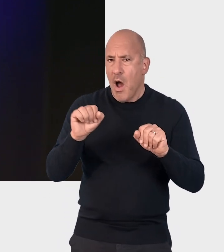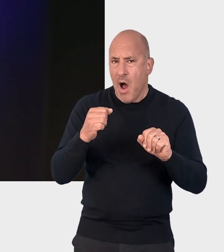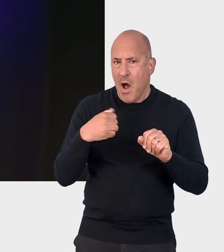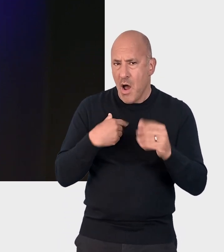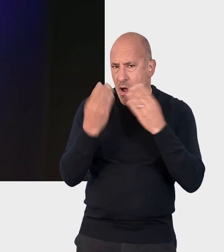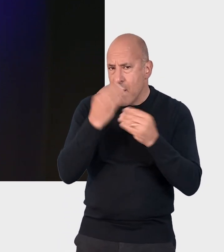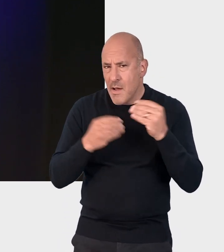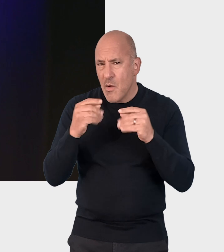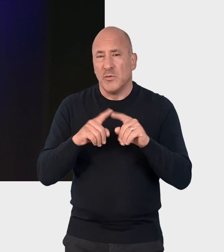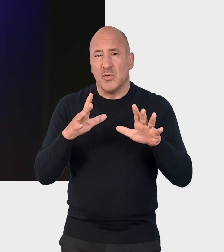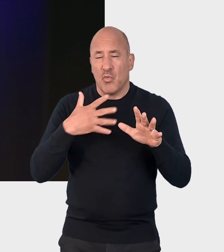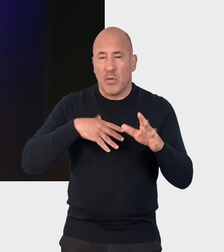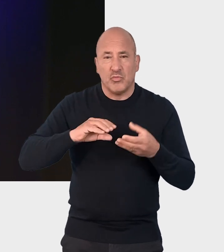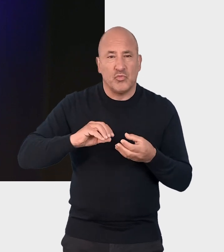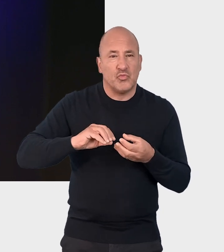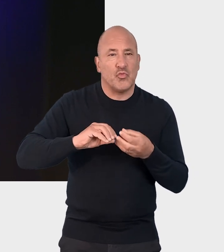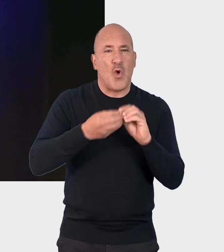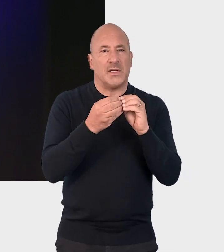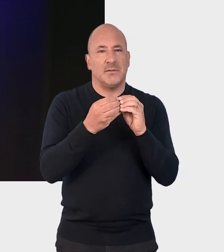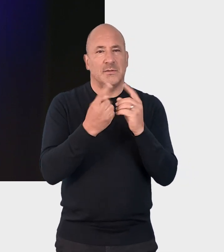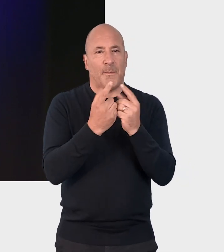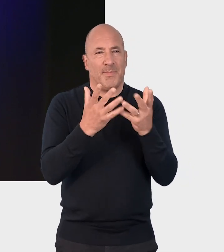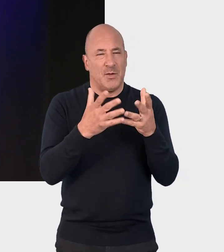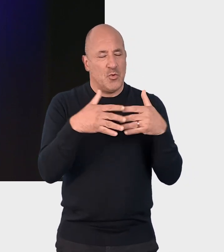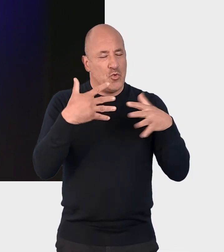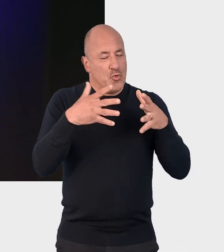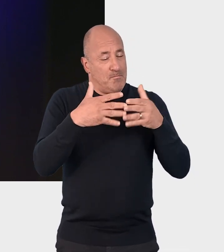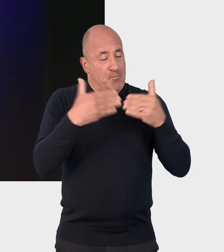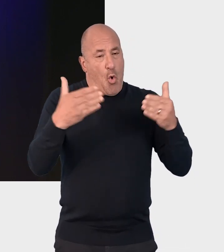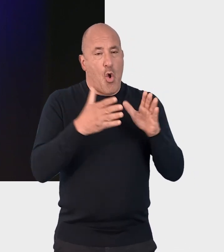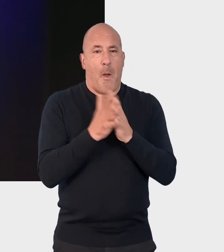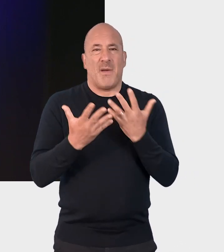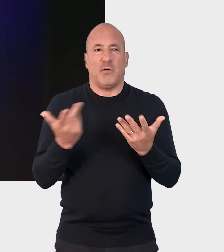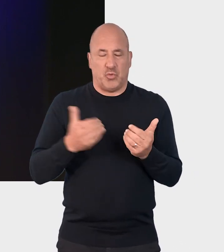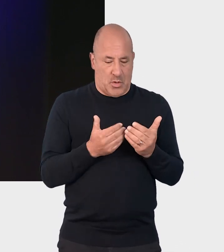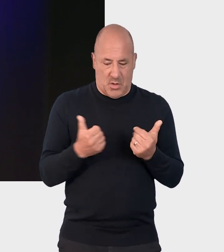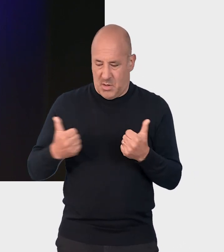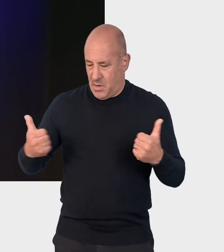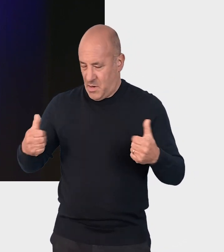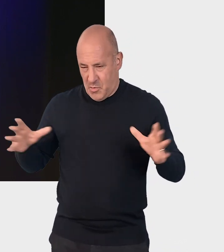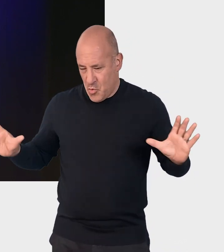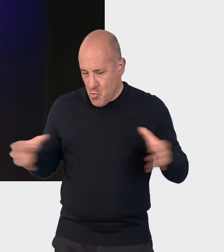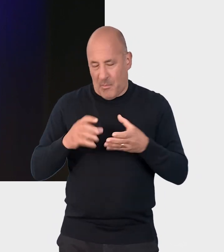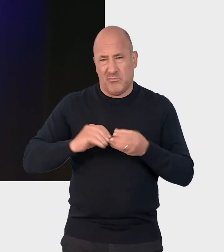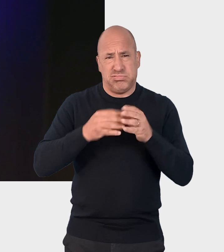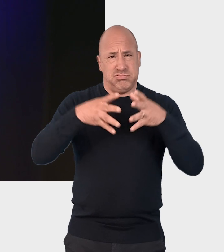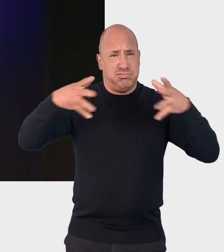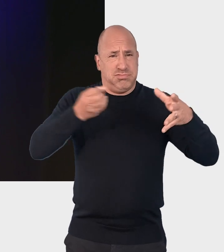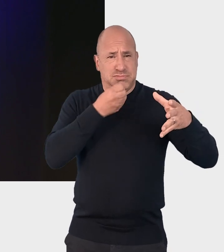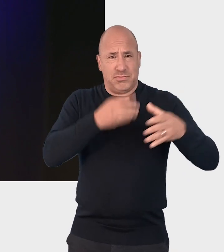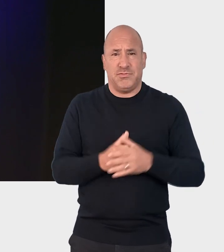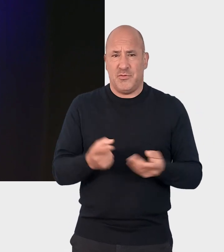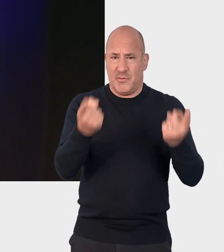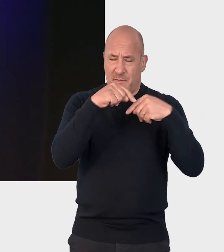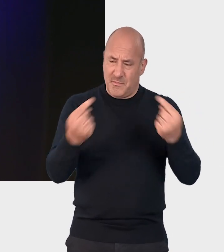you, to share ideas, to learn from best practice, and ultimately to create something that's greater than the sum